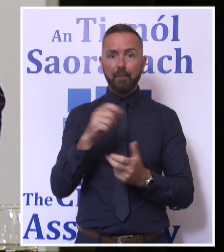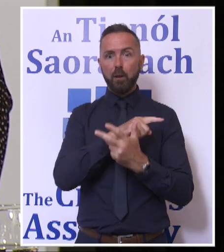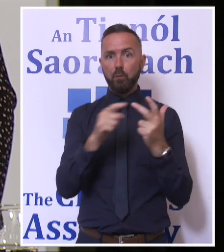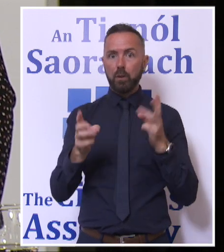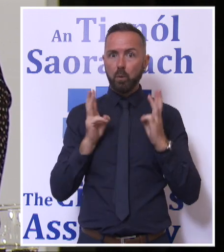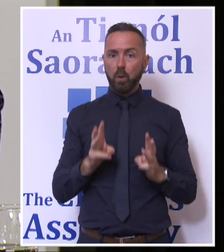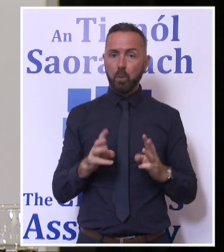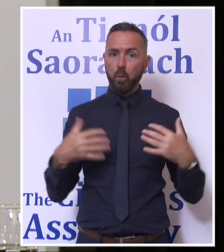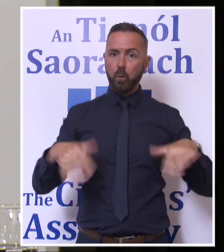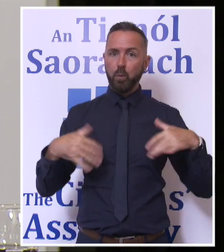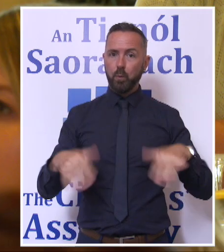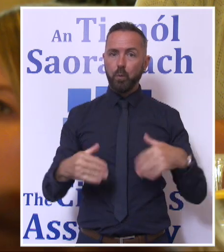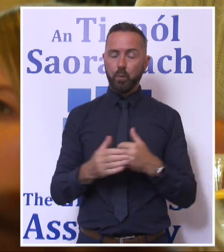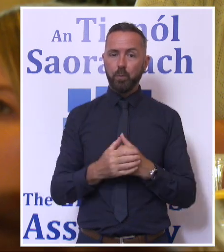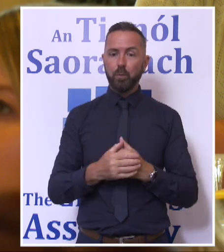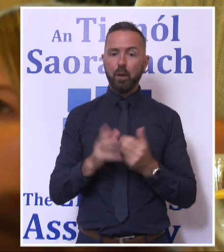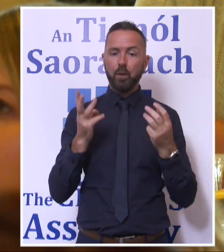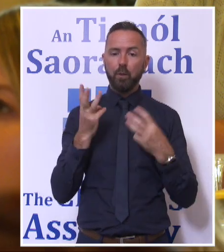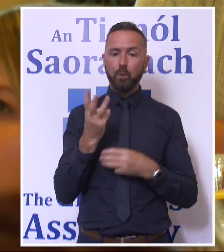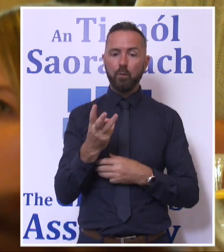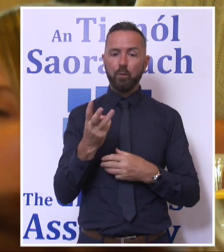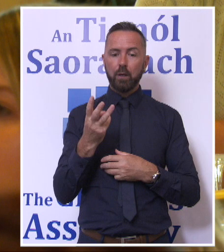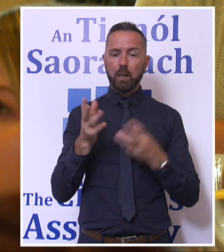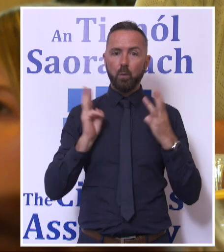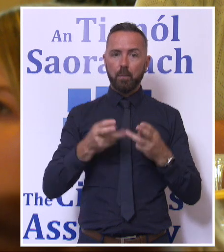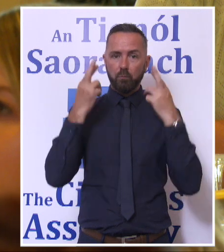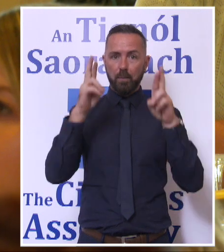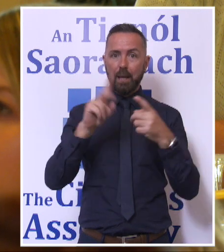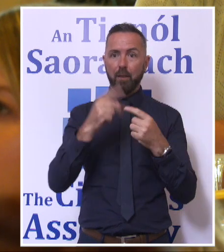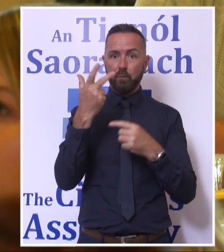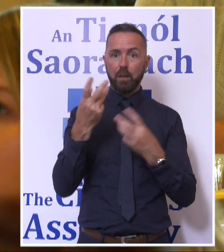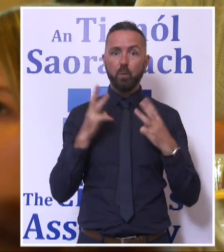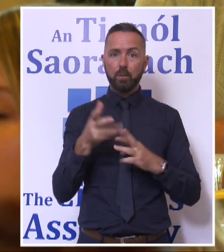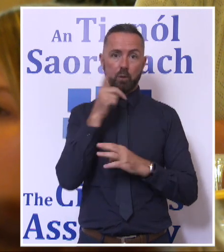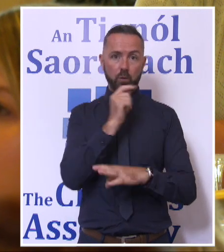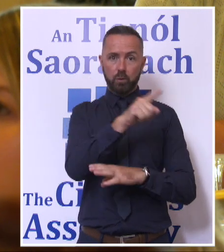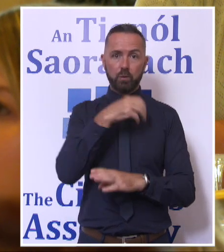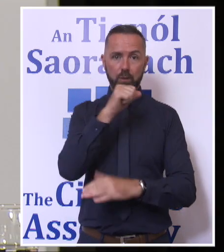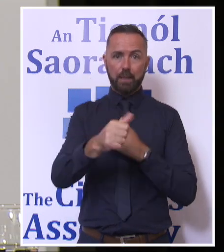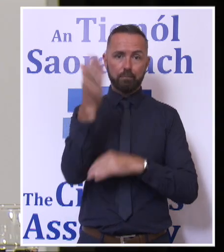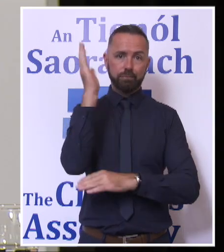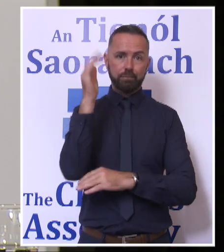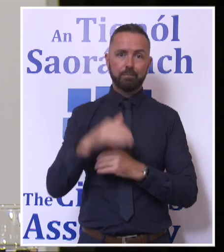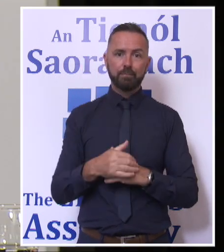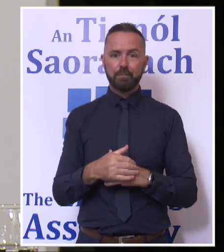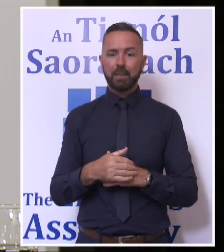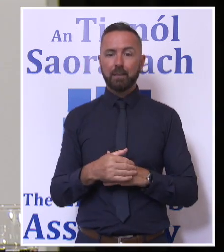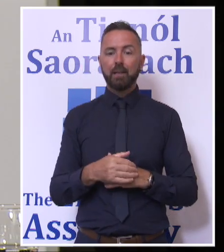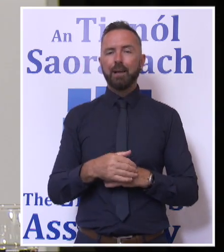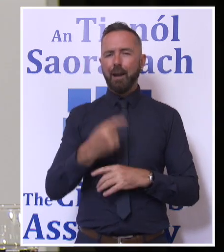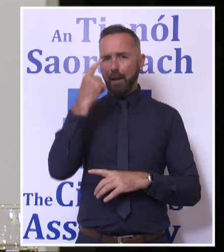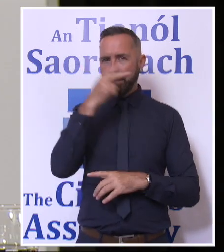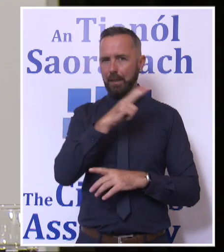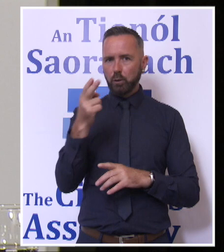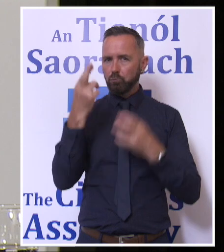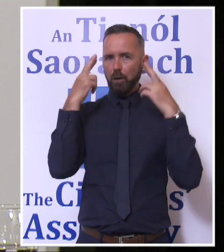women represented on this slide, and 3 women will be speaking to you today. And it's perhaps not reflective of local government in general. There's